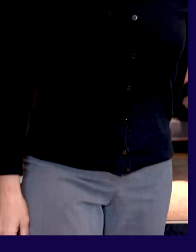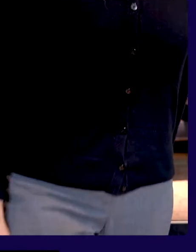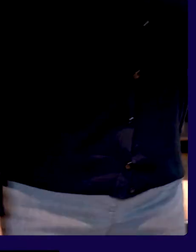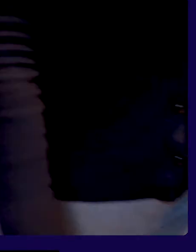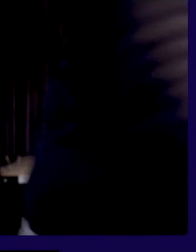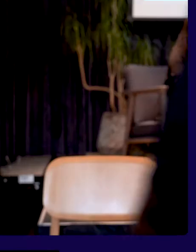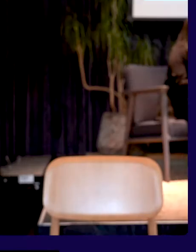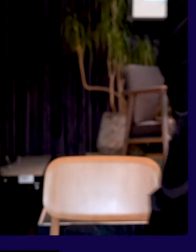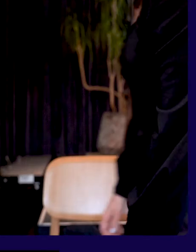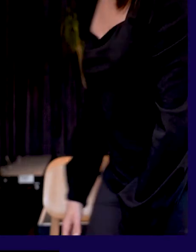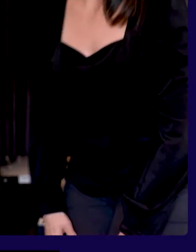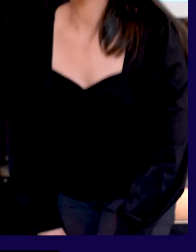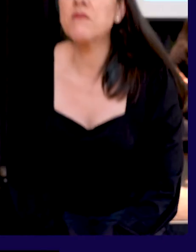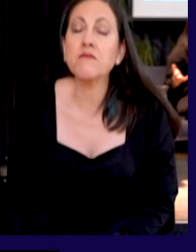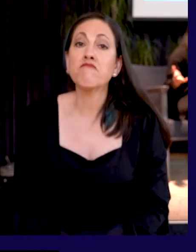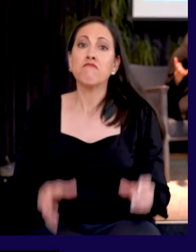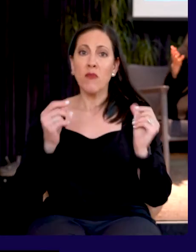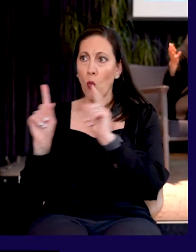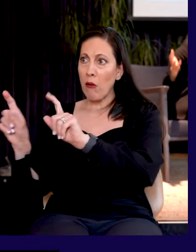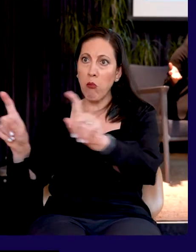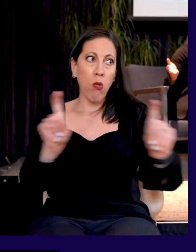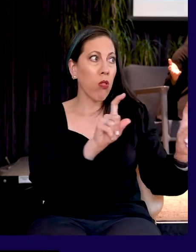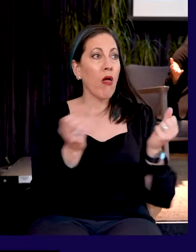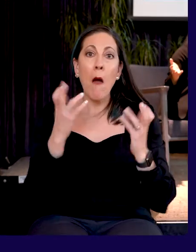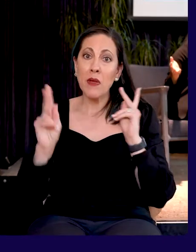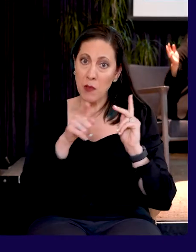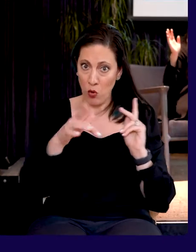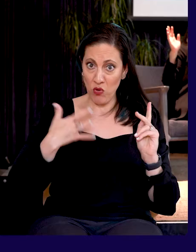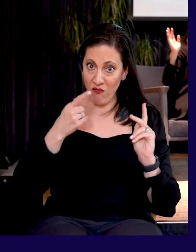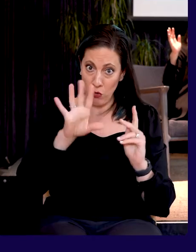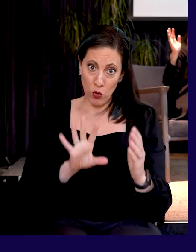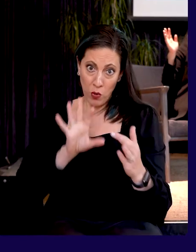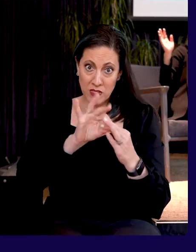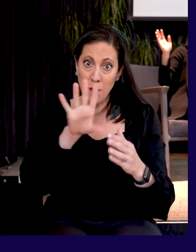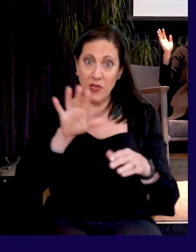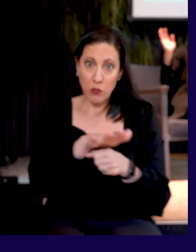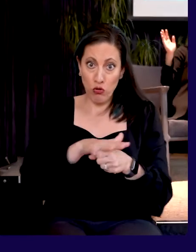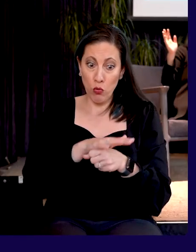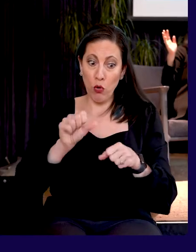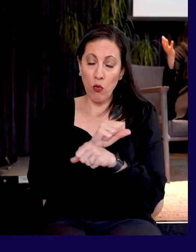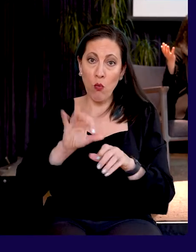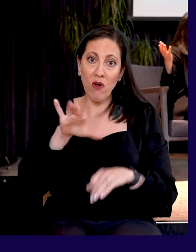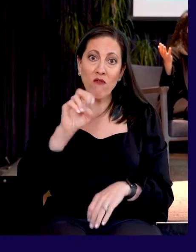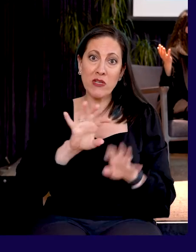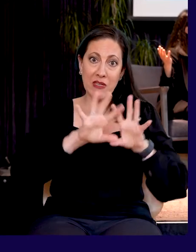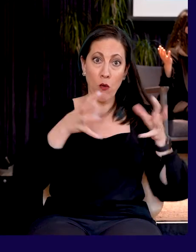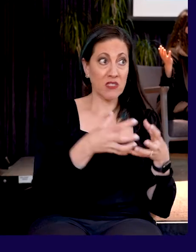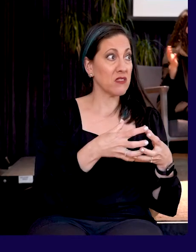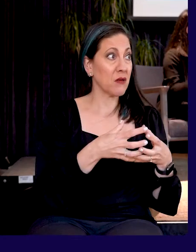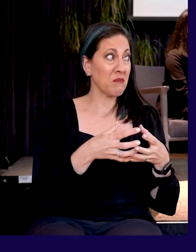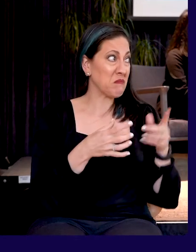feel like they are tapped into their local workforce ecosystem? Oh, that's fairly